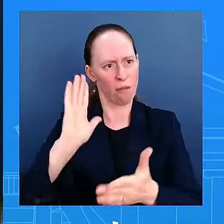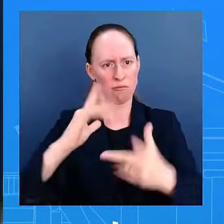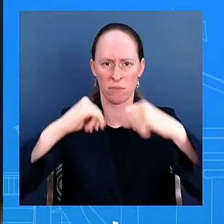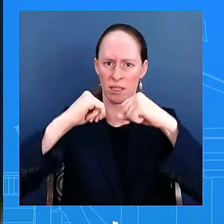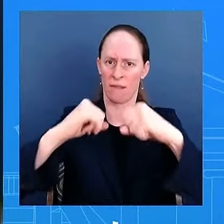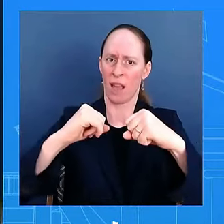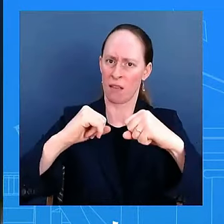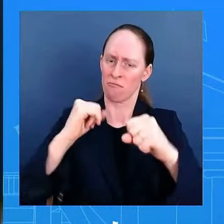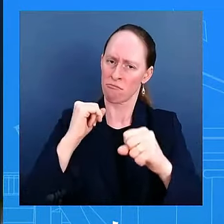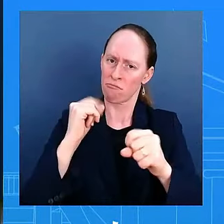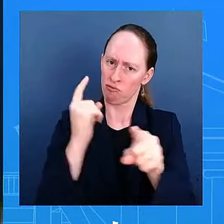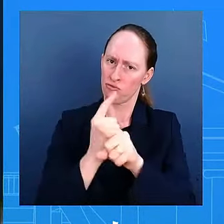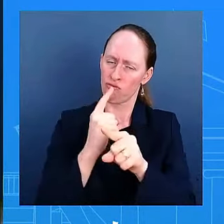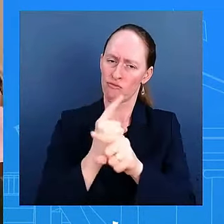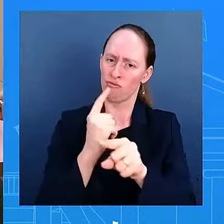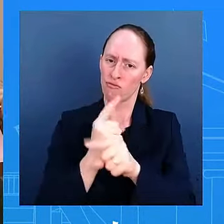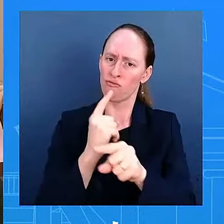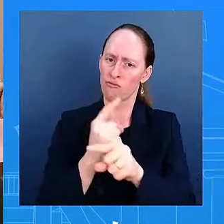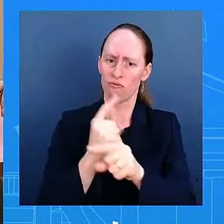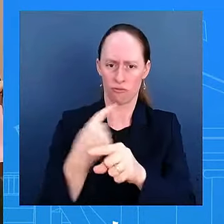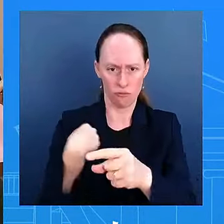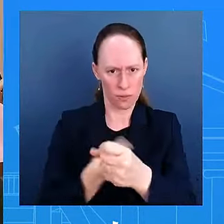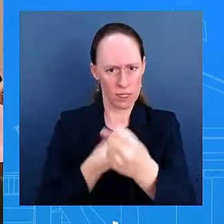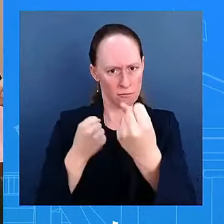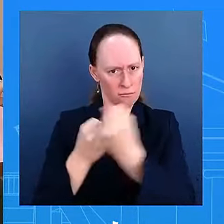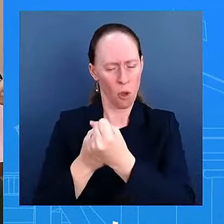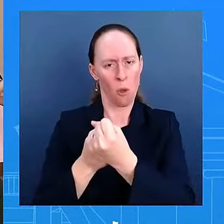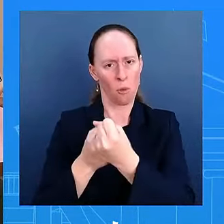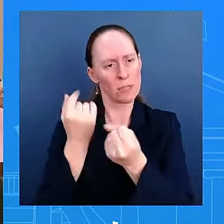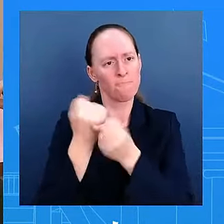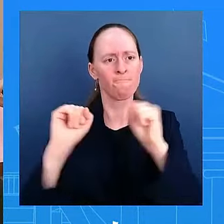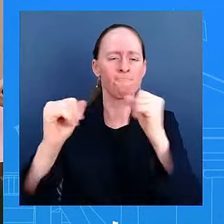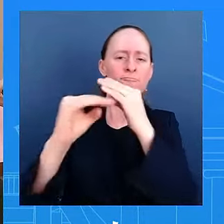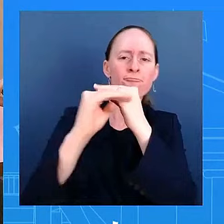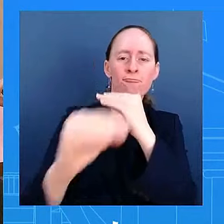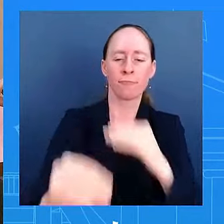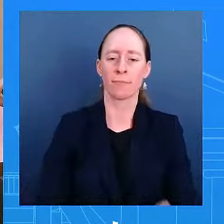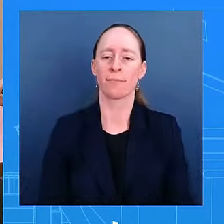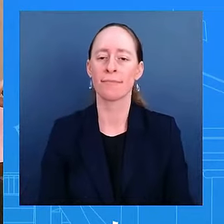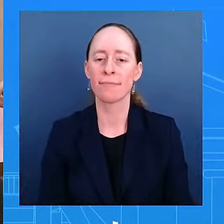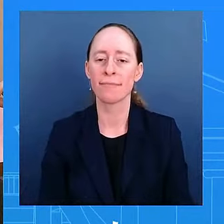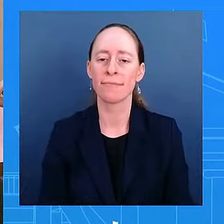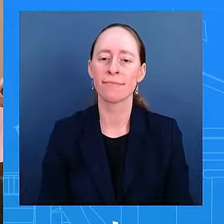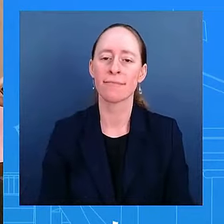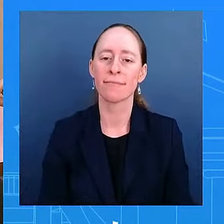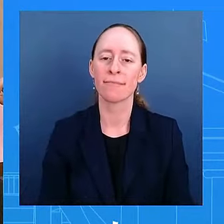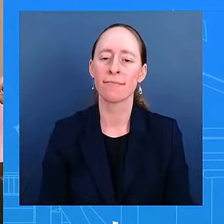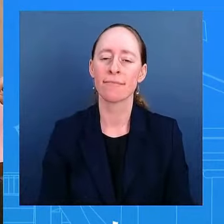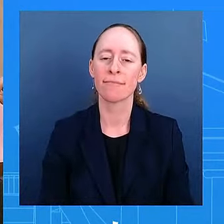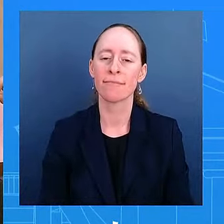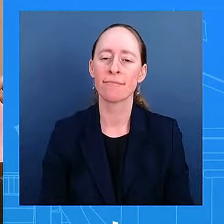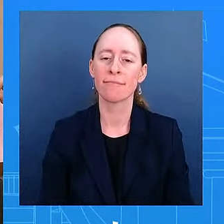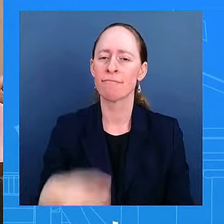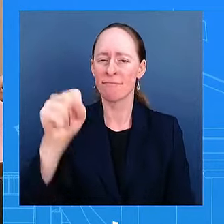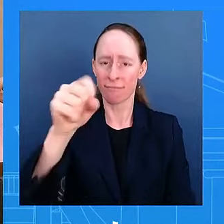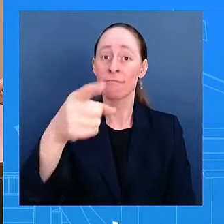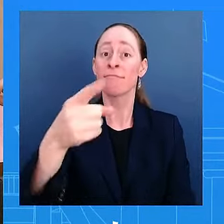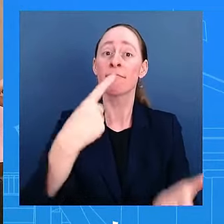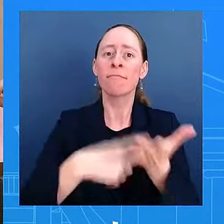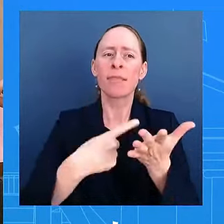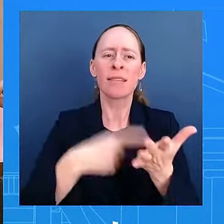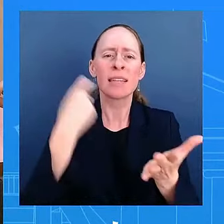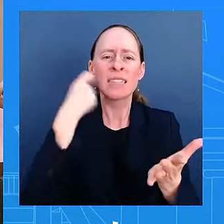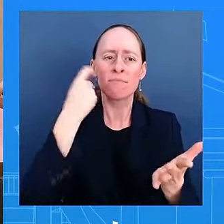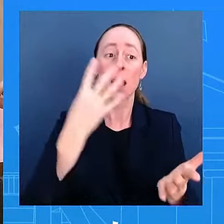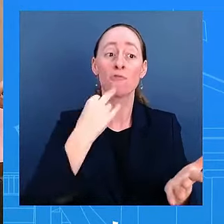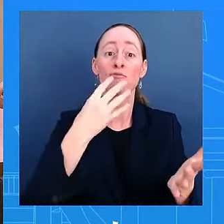ironclad, our support for them. And just to pick up on your point that it's targeted, have you, considering the fact that there are American citizens still in Lebanon,